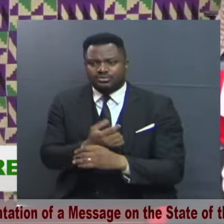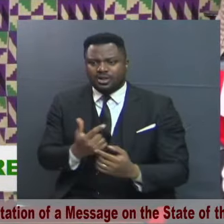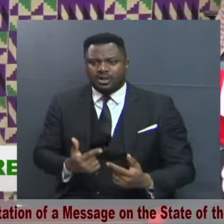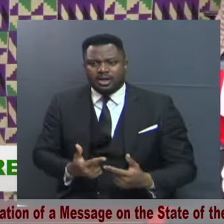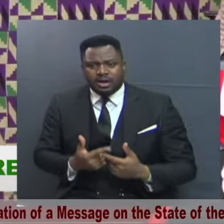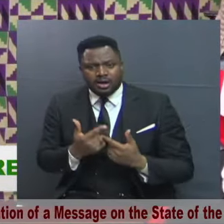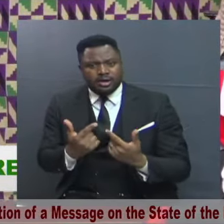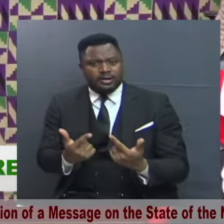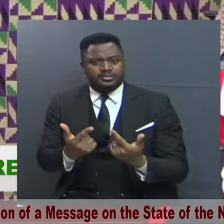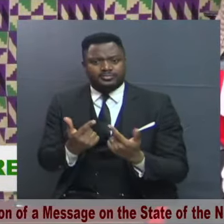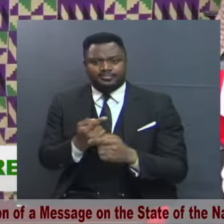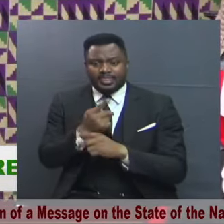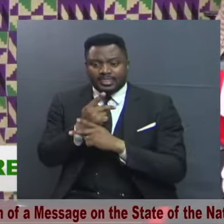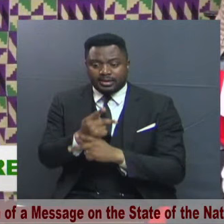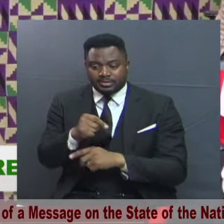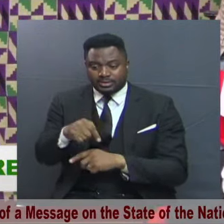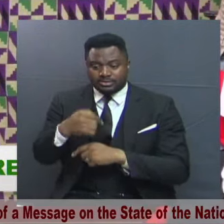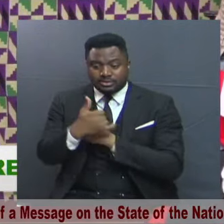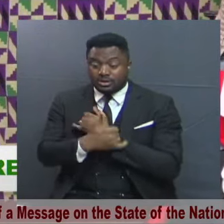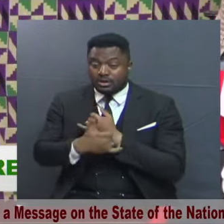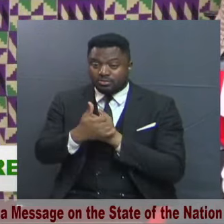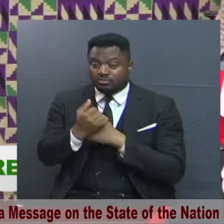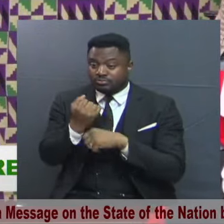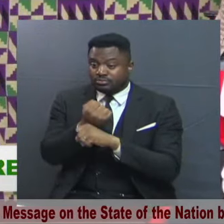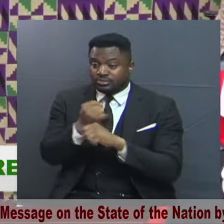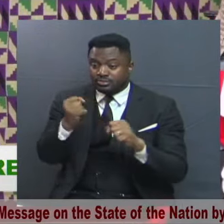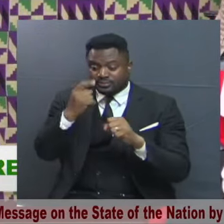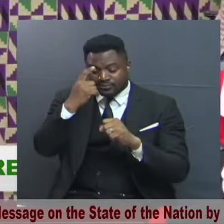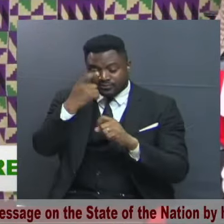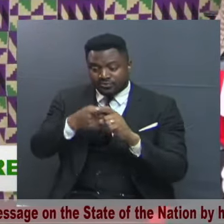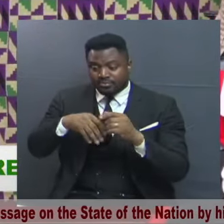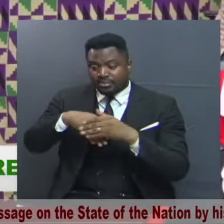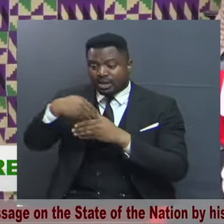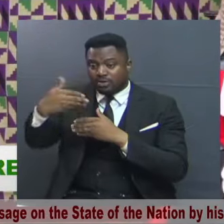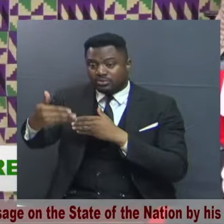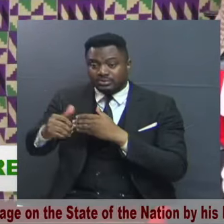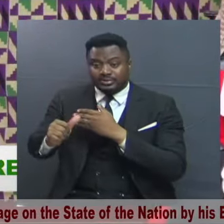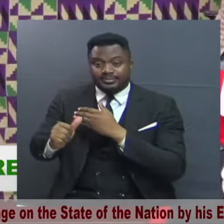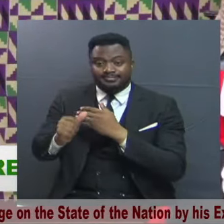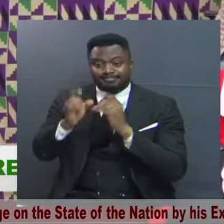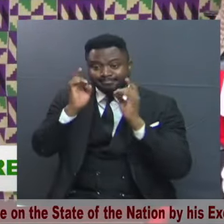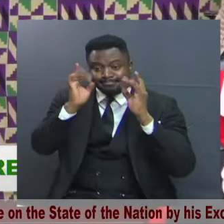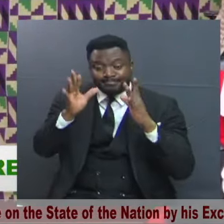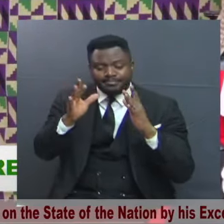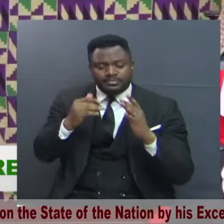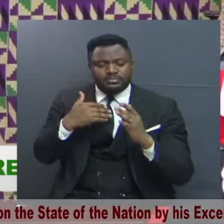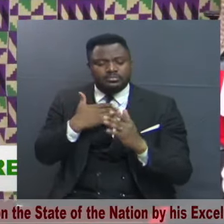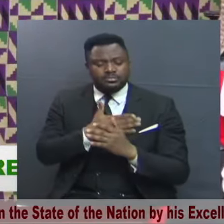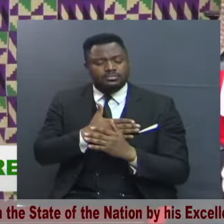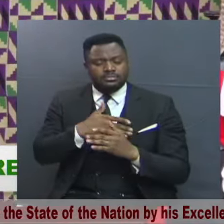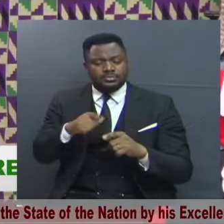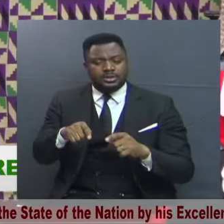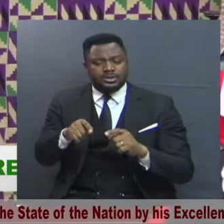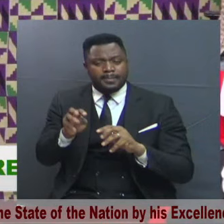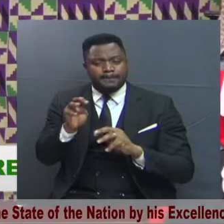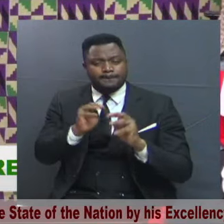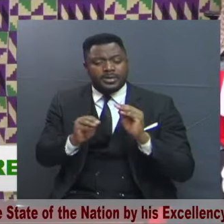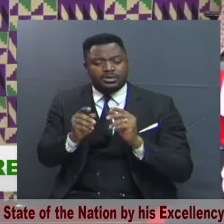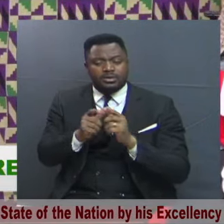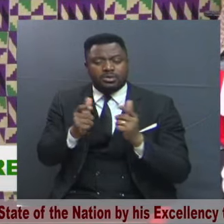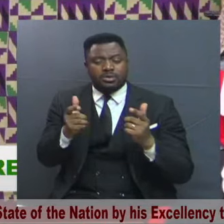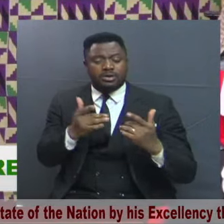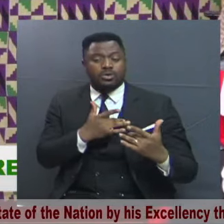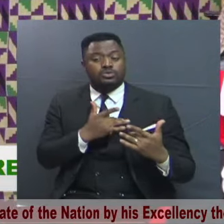lights keeping the country safe from external dangers I must add that it is a matter of great